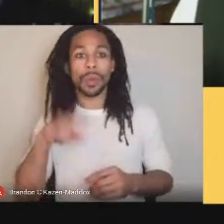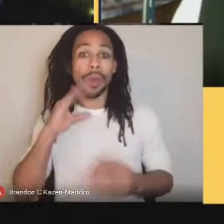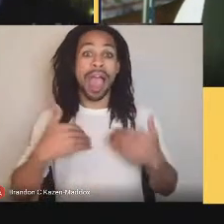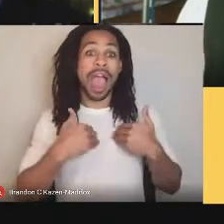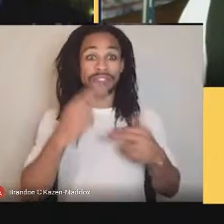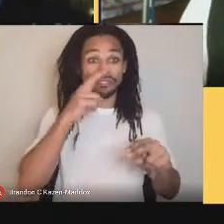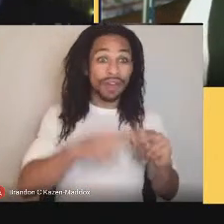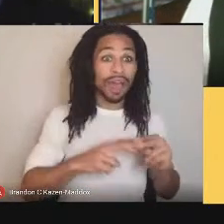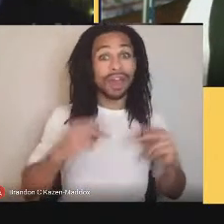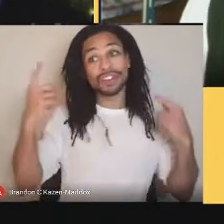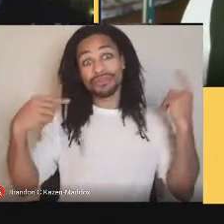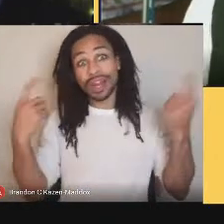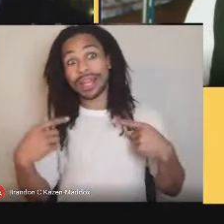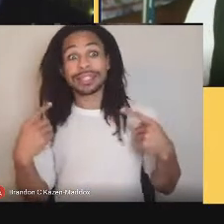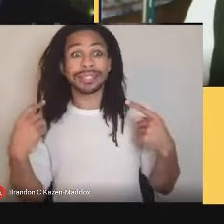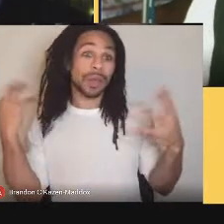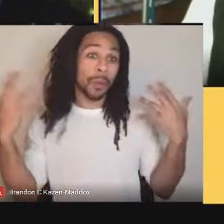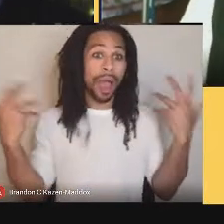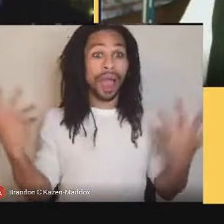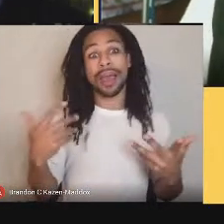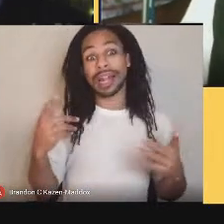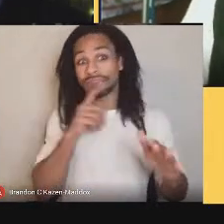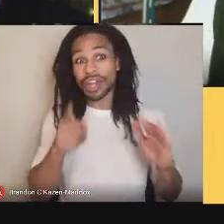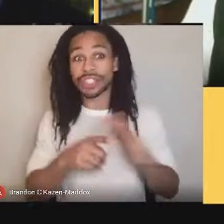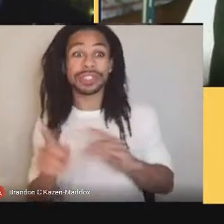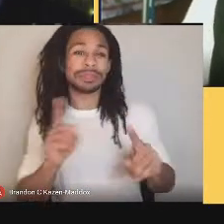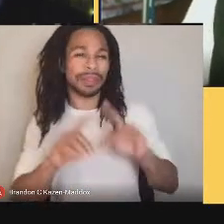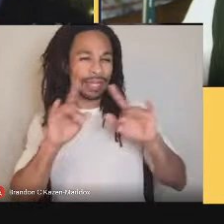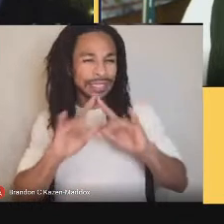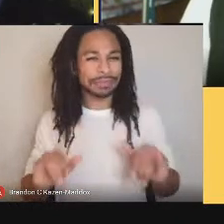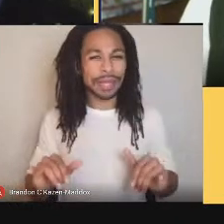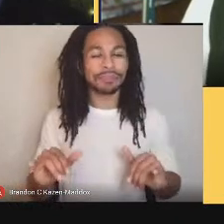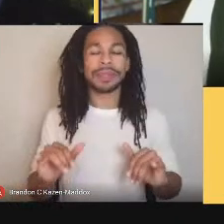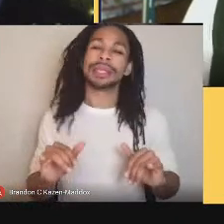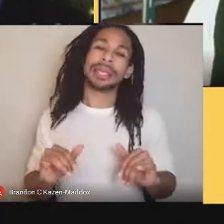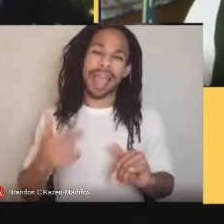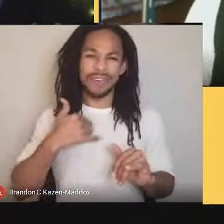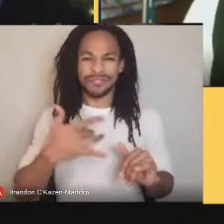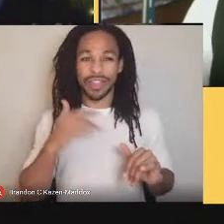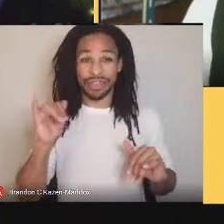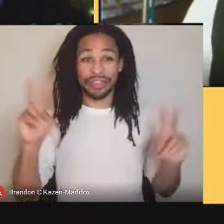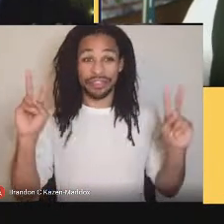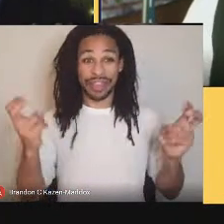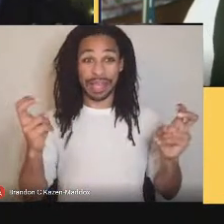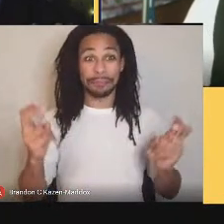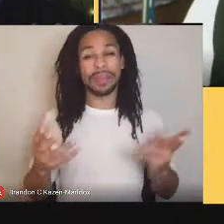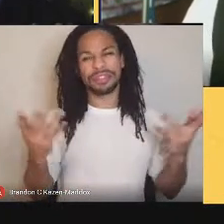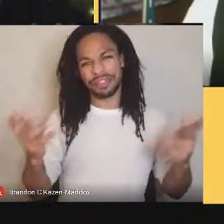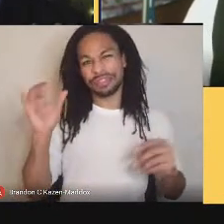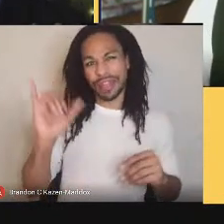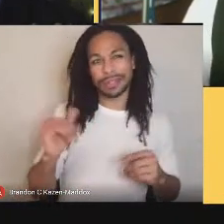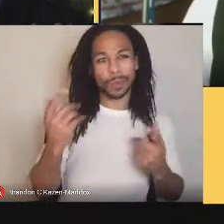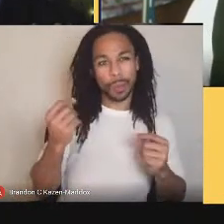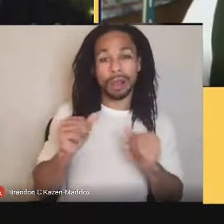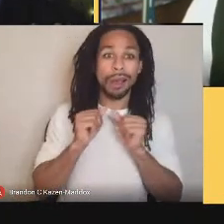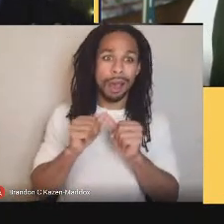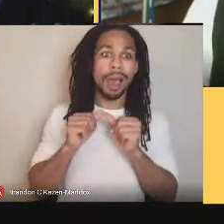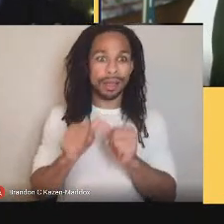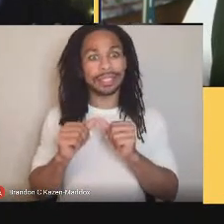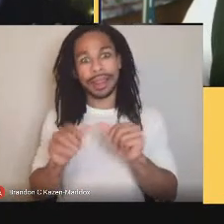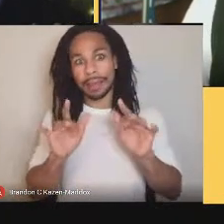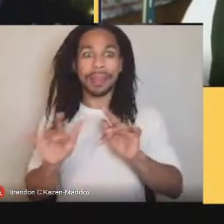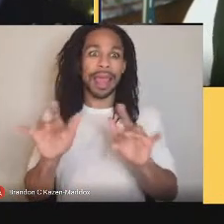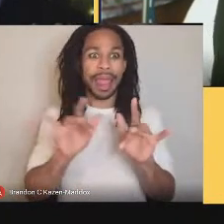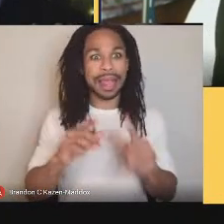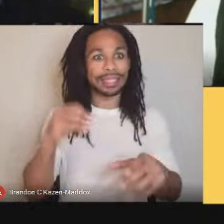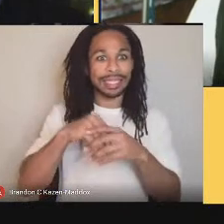wacky adventures that go on, for the most part, I kind of feel like the theme is what kind of just constantly plays inside of these two's